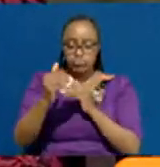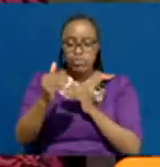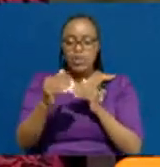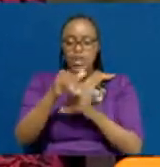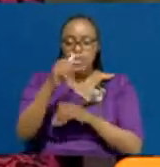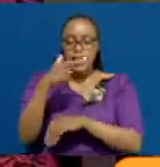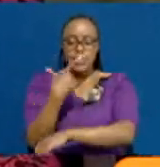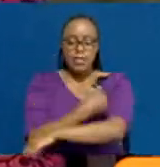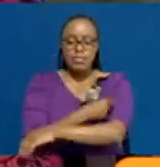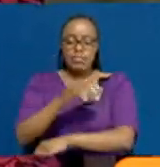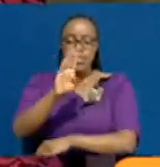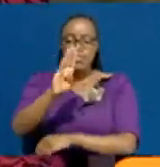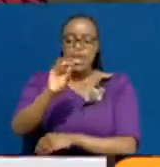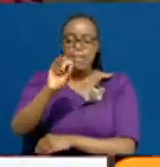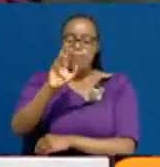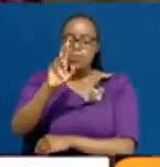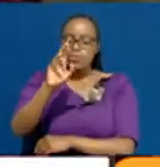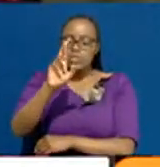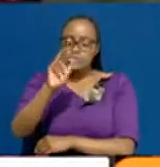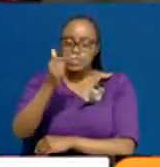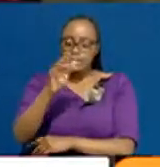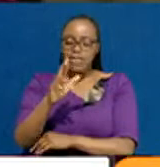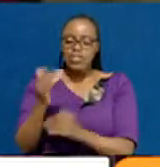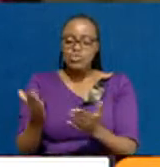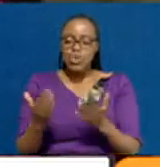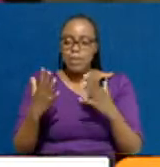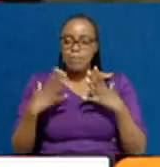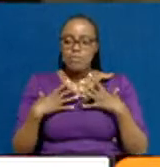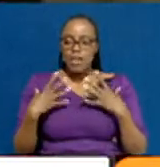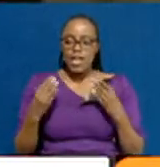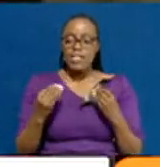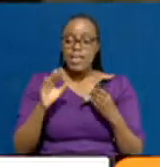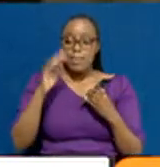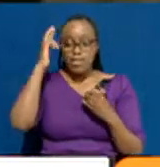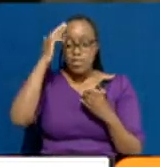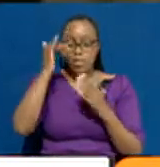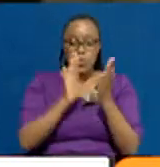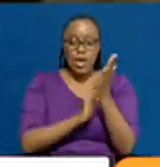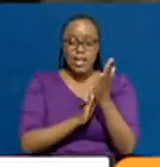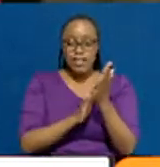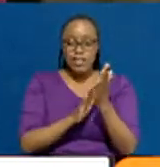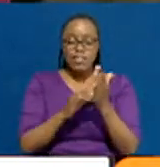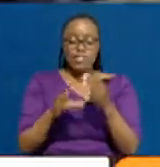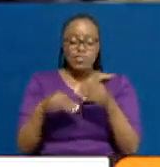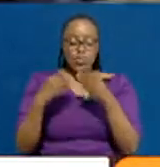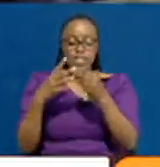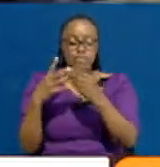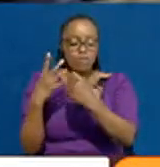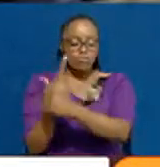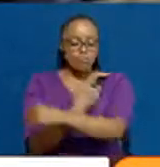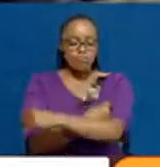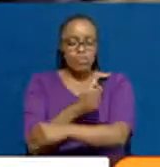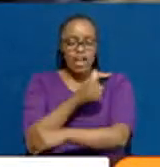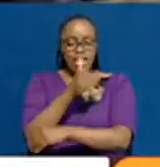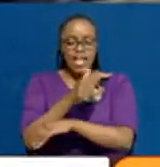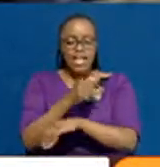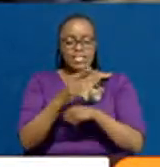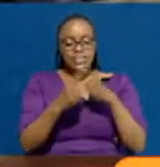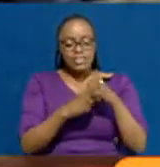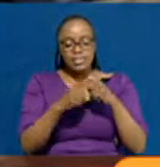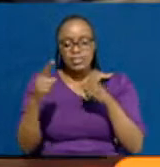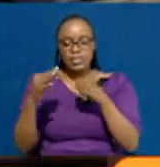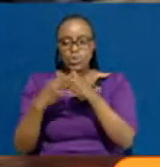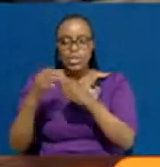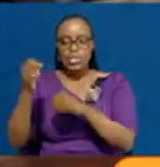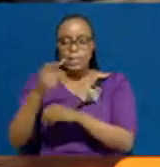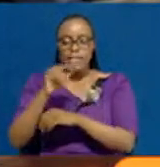what is called the booster dose, to improve your immune system. And that's why the recommendation is to give boosters every 6 to 8 months. So we've